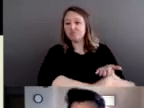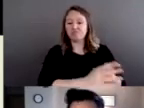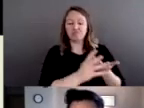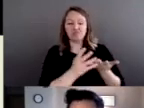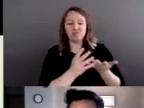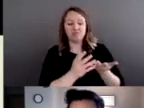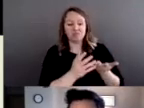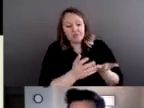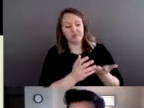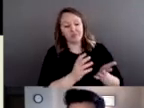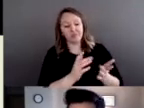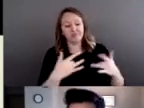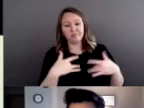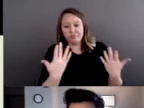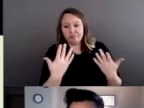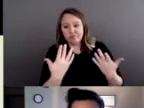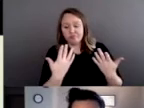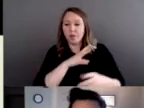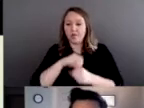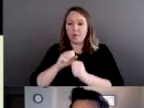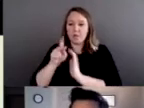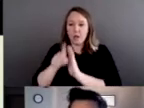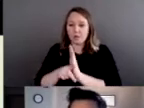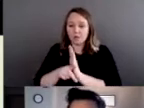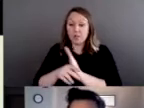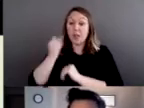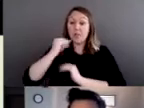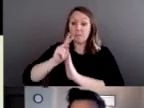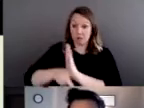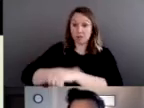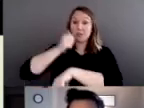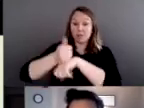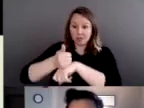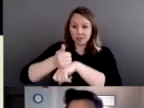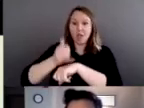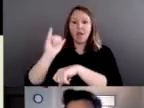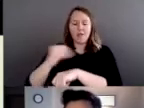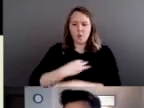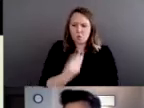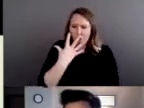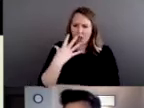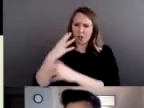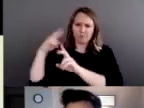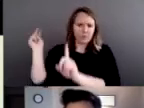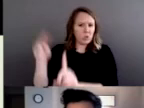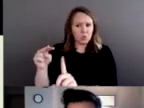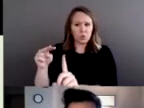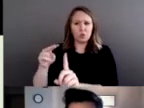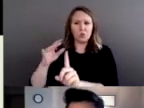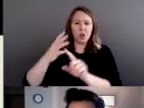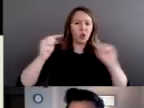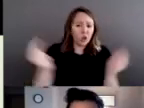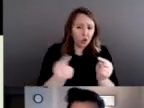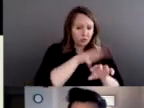And then the policies that do exist are rooted in this colonization. And these policies actually hurt us. They do more harm. They